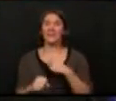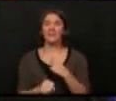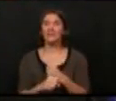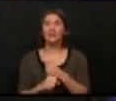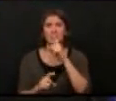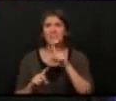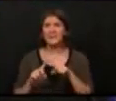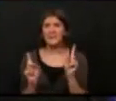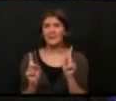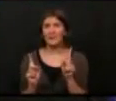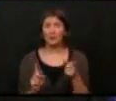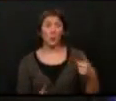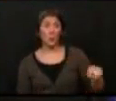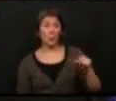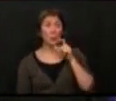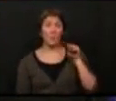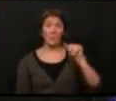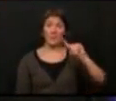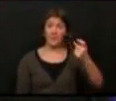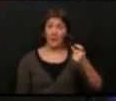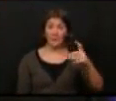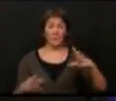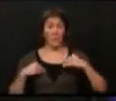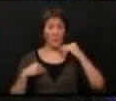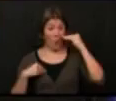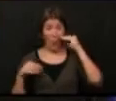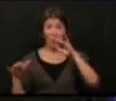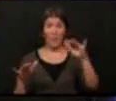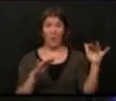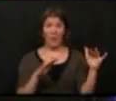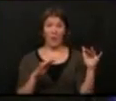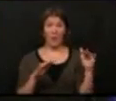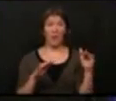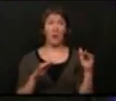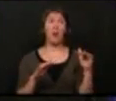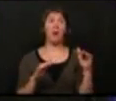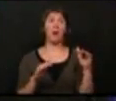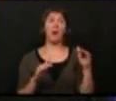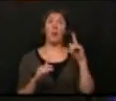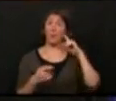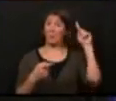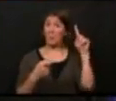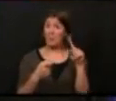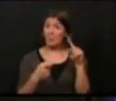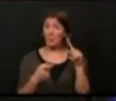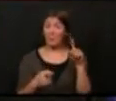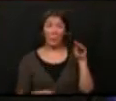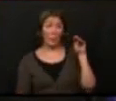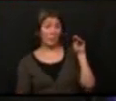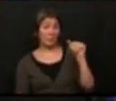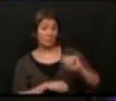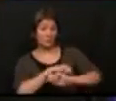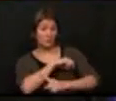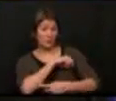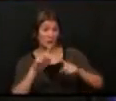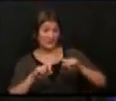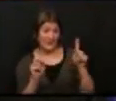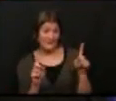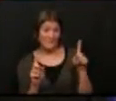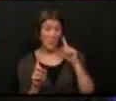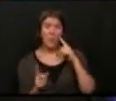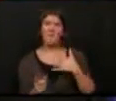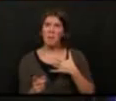the taxpayers would see from pay-as-you-throw would likely be there were it not for the previous